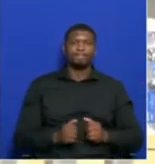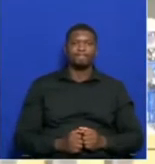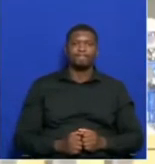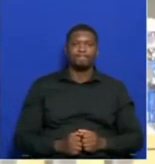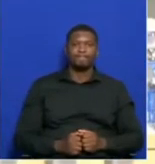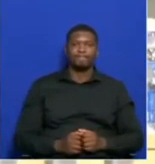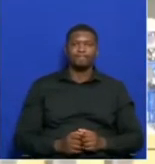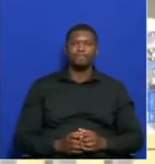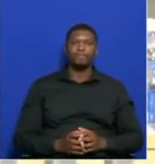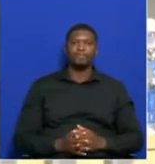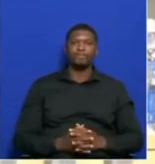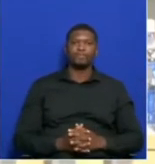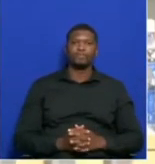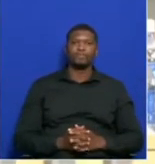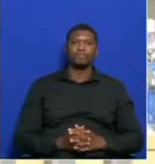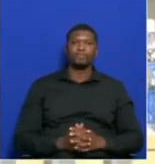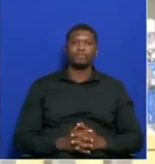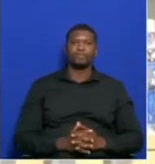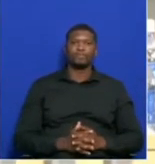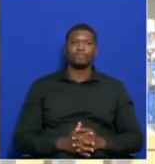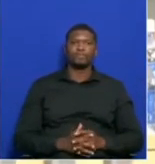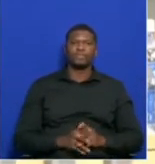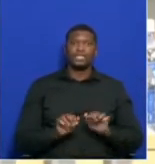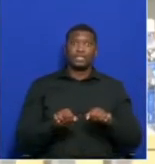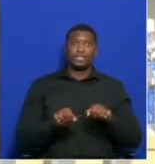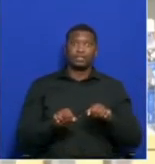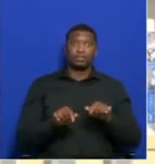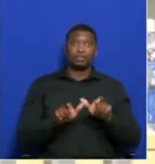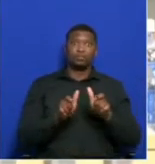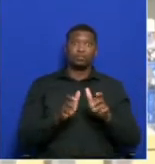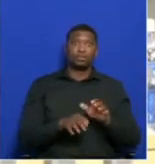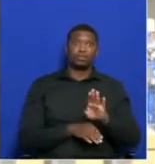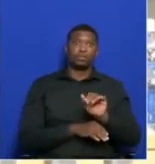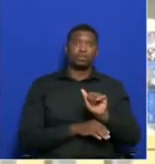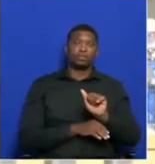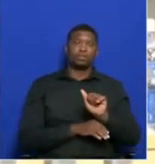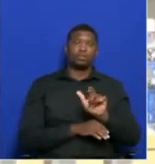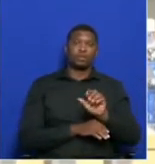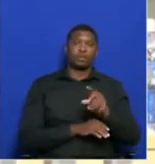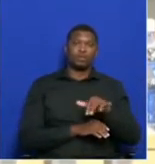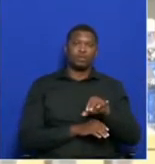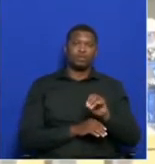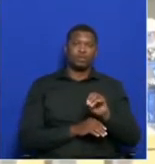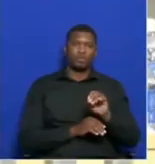Yeah, Commissioner Baloyi confirms my recollection.